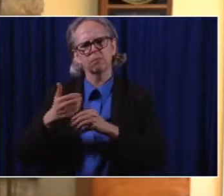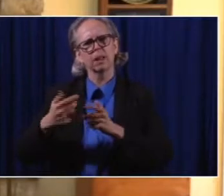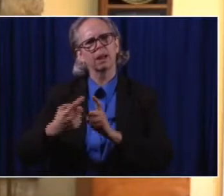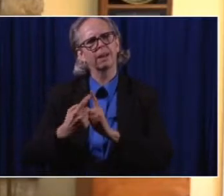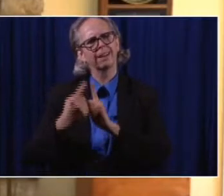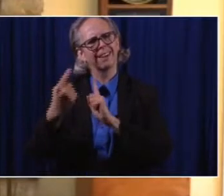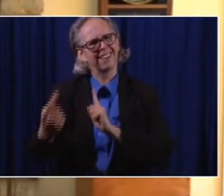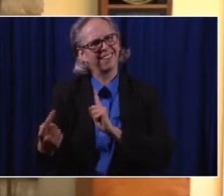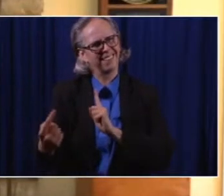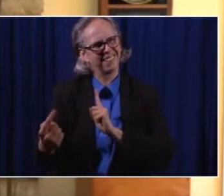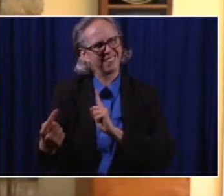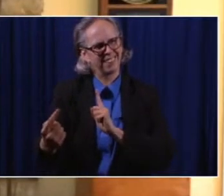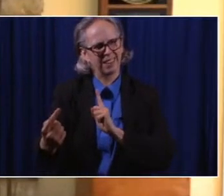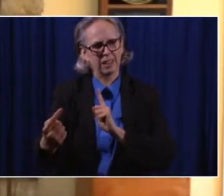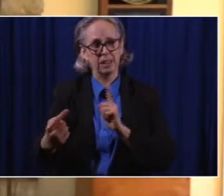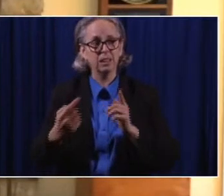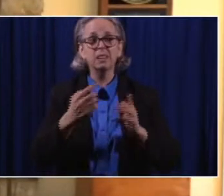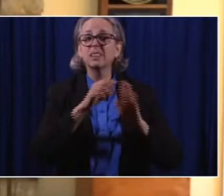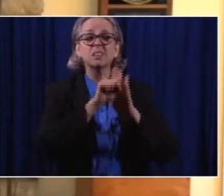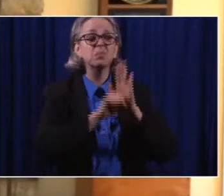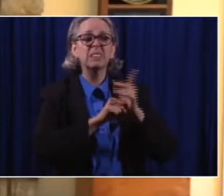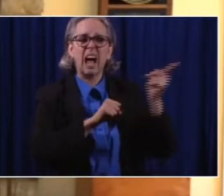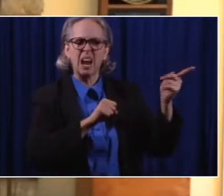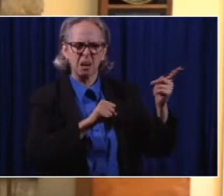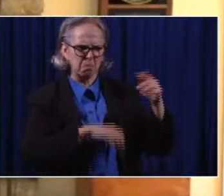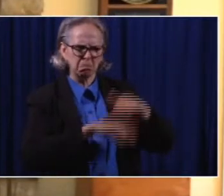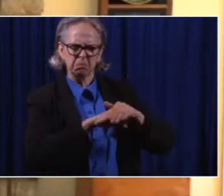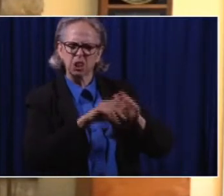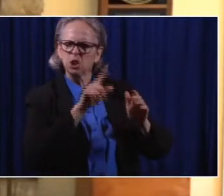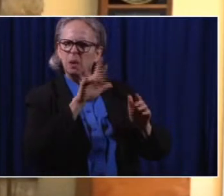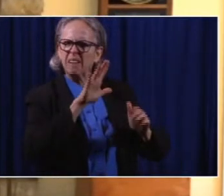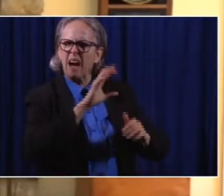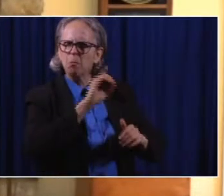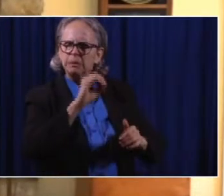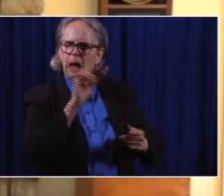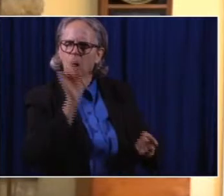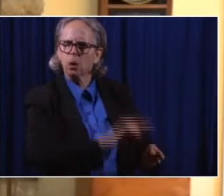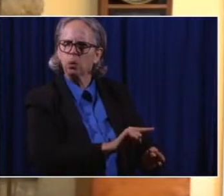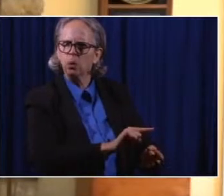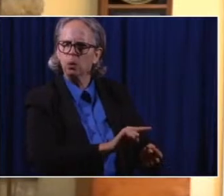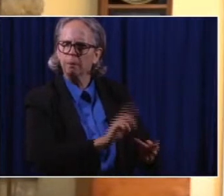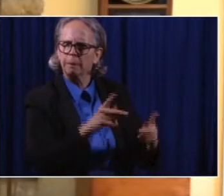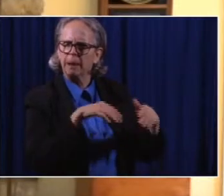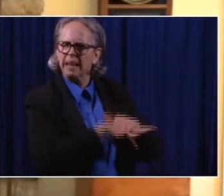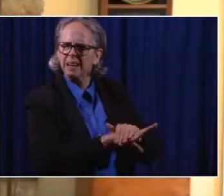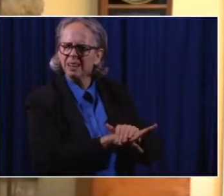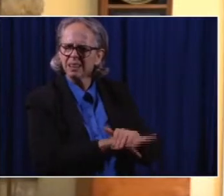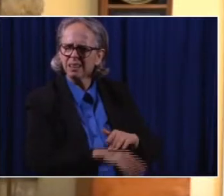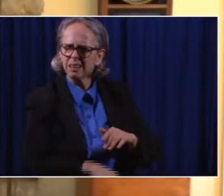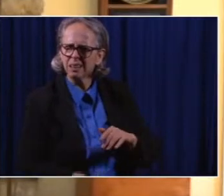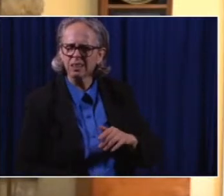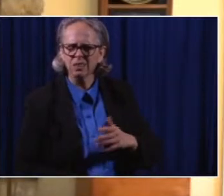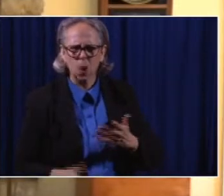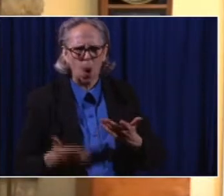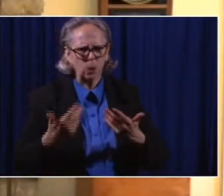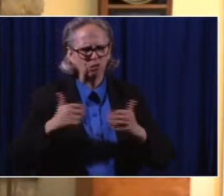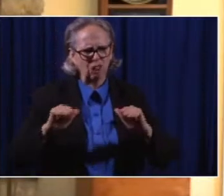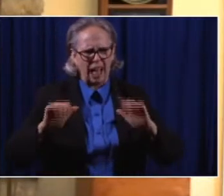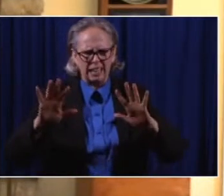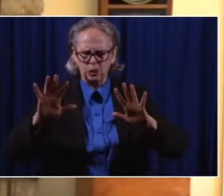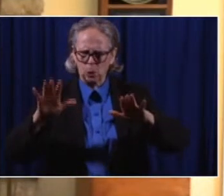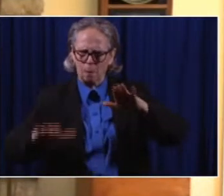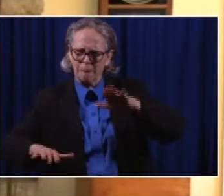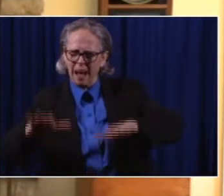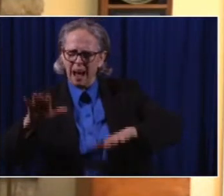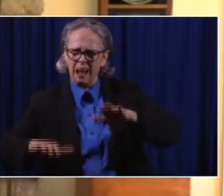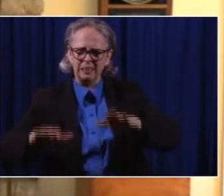have gone to 50%. So we've tried throughout this to balance this, and understanding the great needs